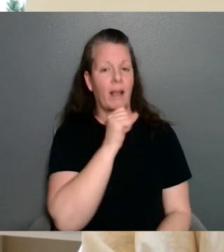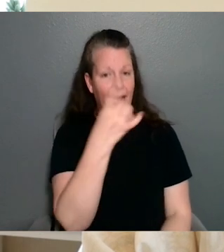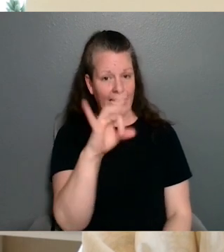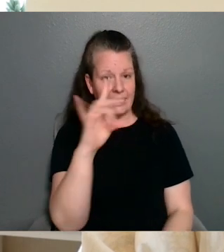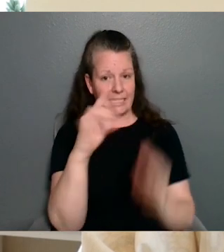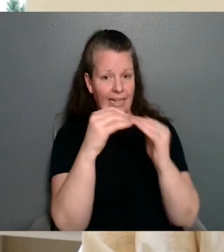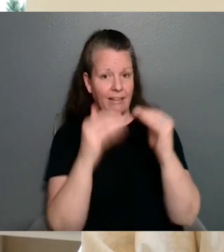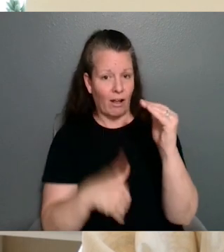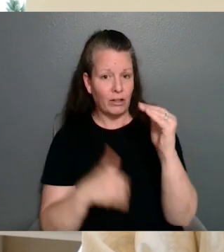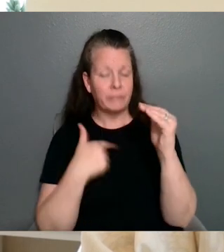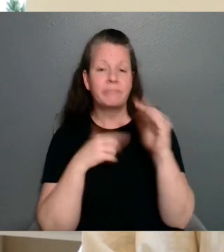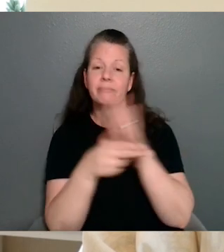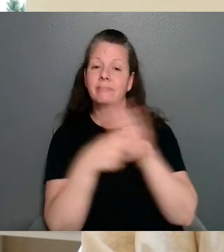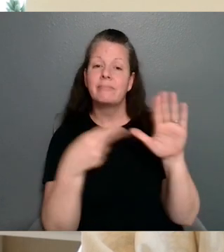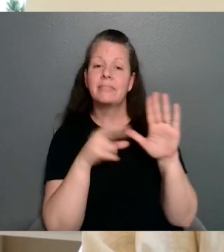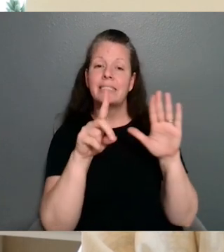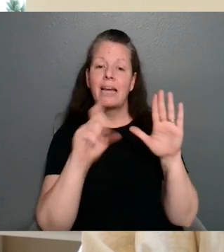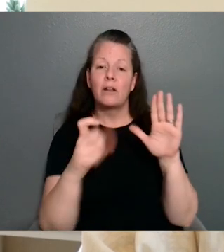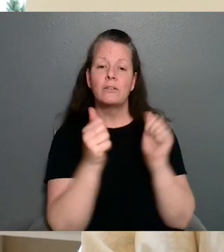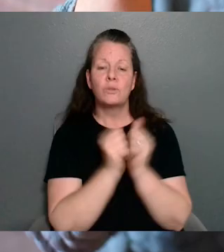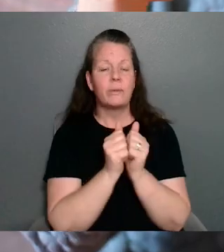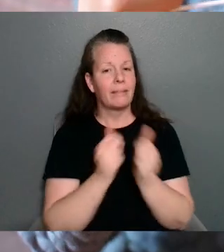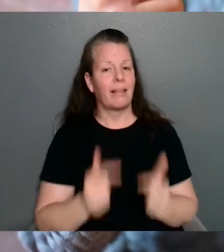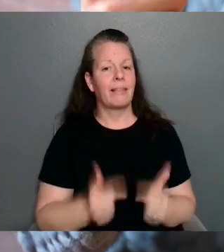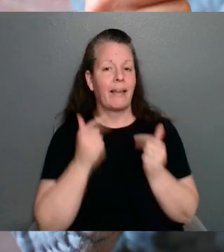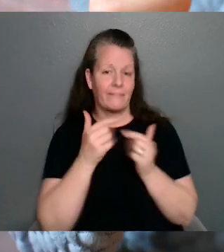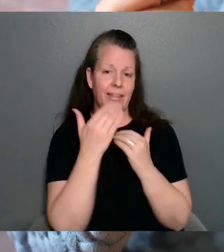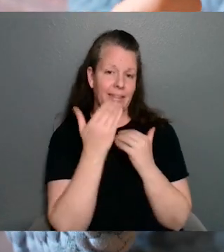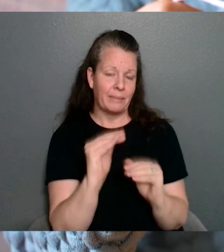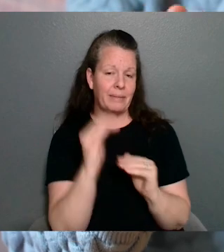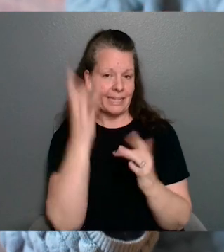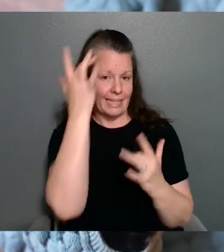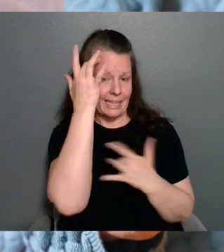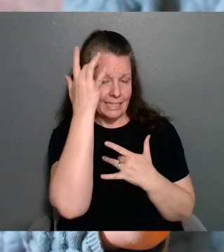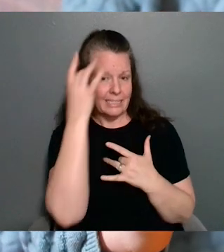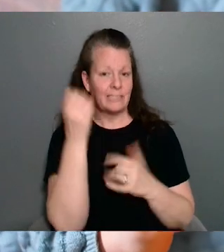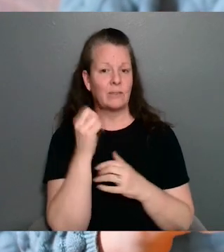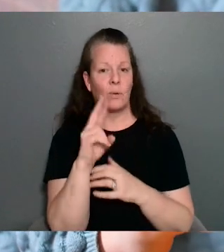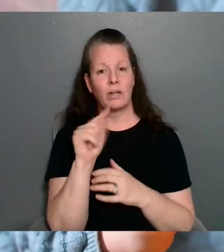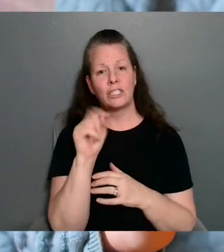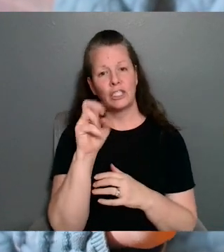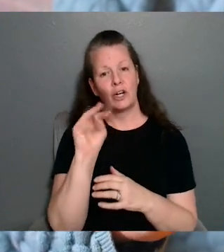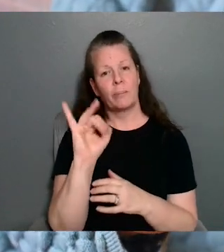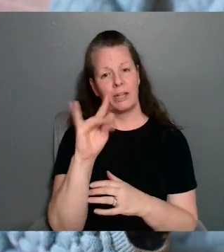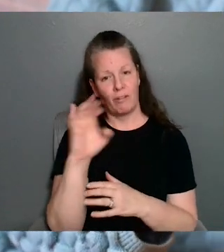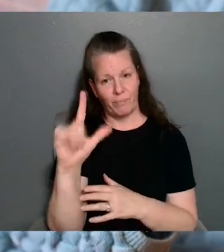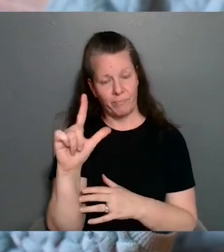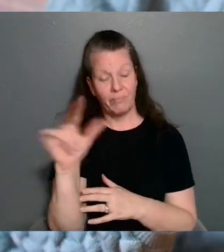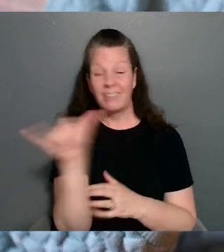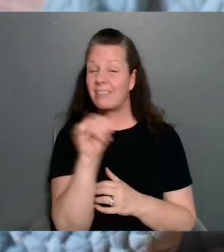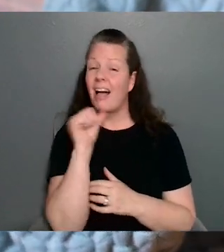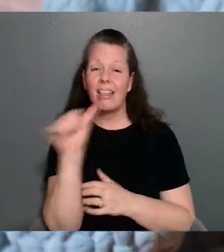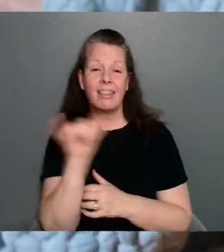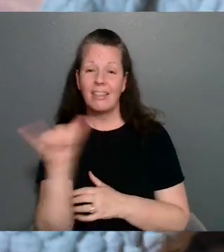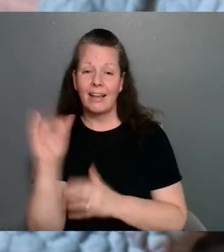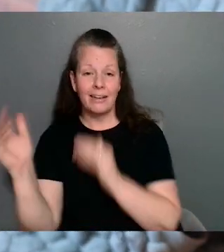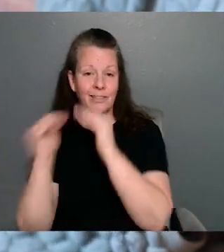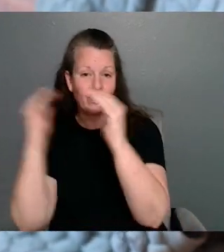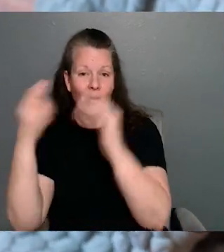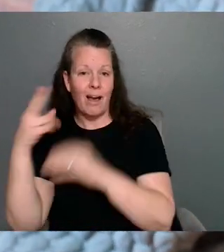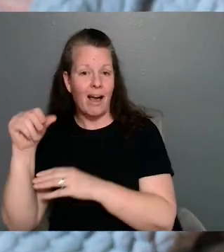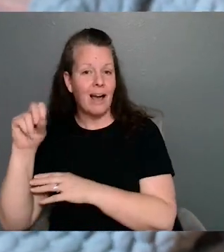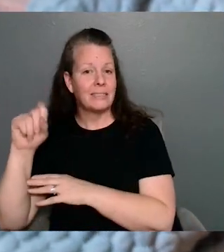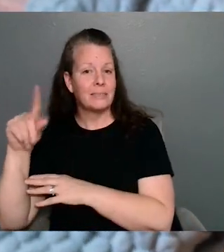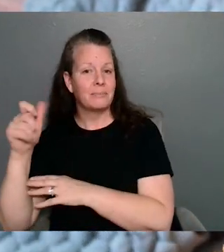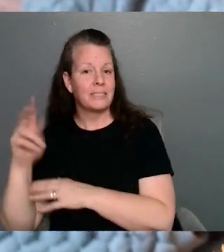age and younger and are diagnosed with a terminal or life-limiting illness. Unlike adult hospice, a child does not have to